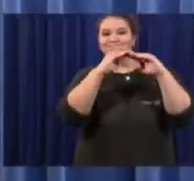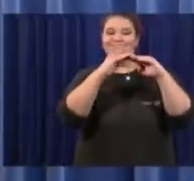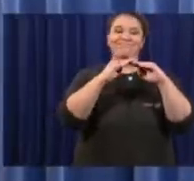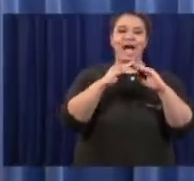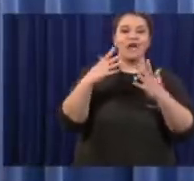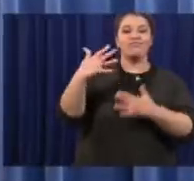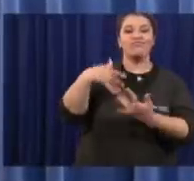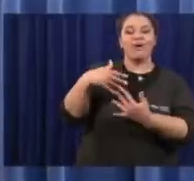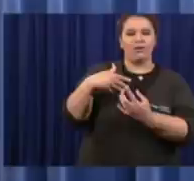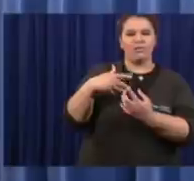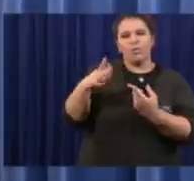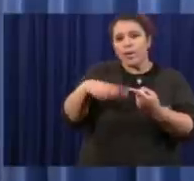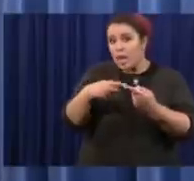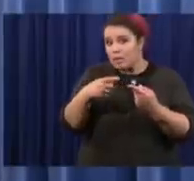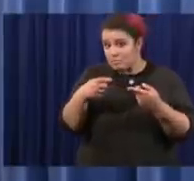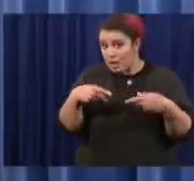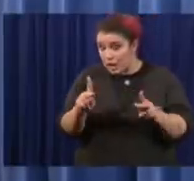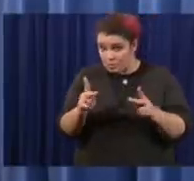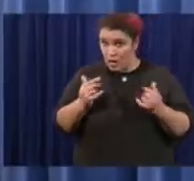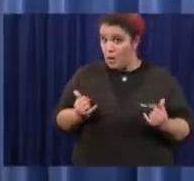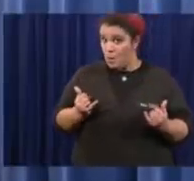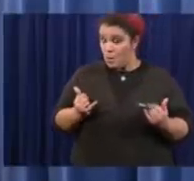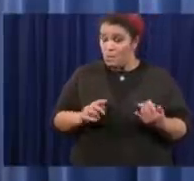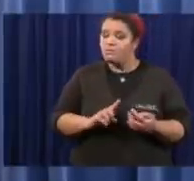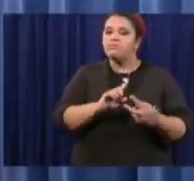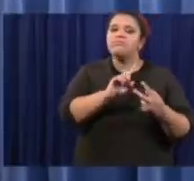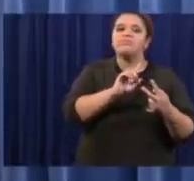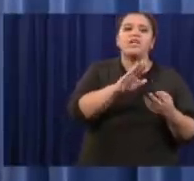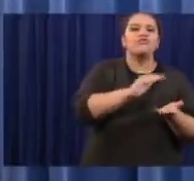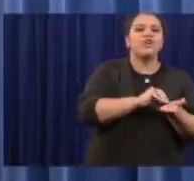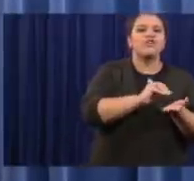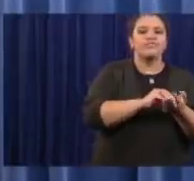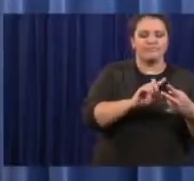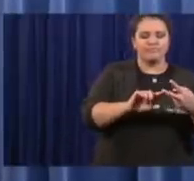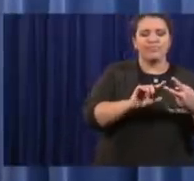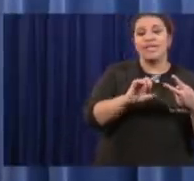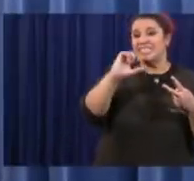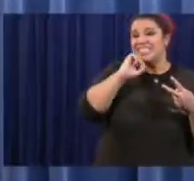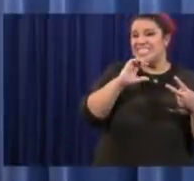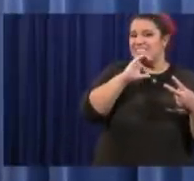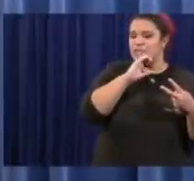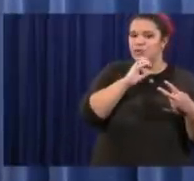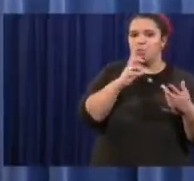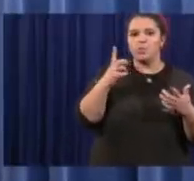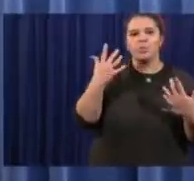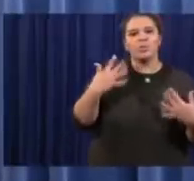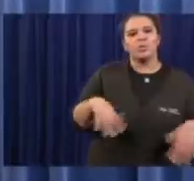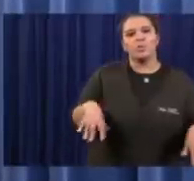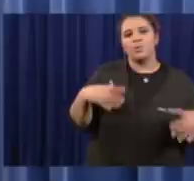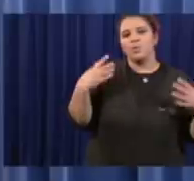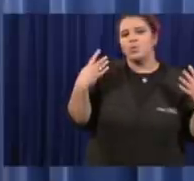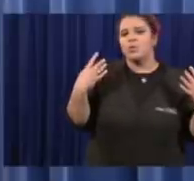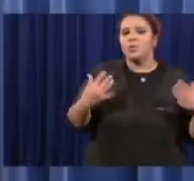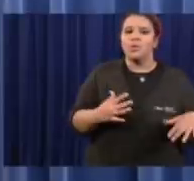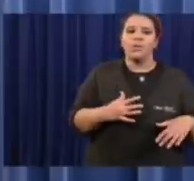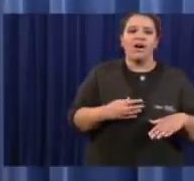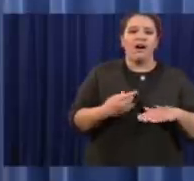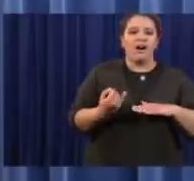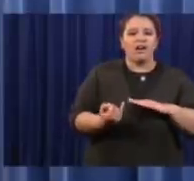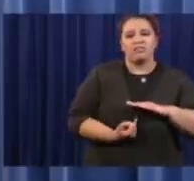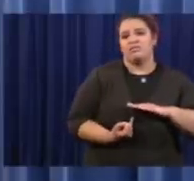And for Dr. Acton, our seniors are perhaps some of the most isolated people in all of this. When do you think families will be able